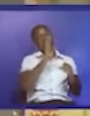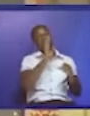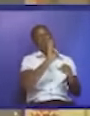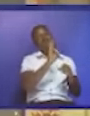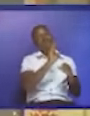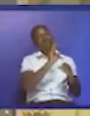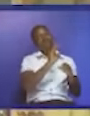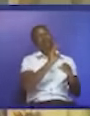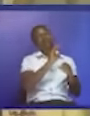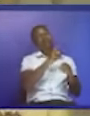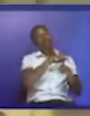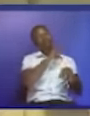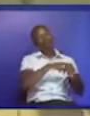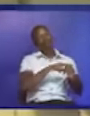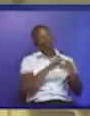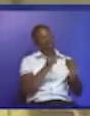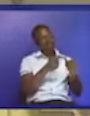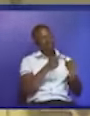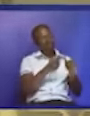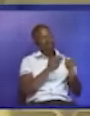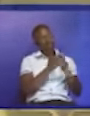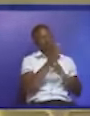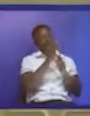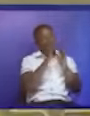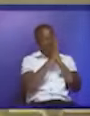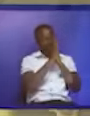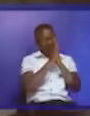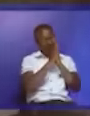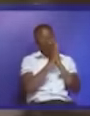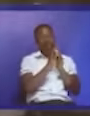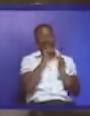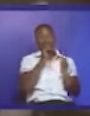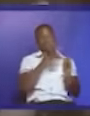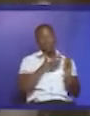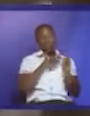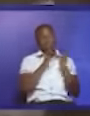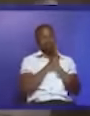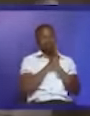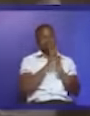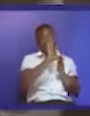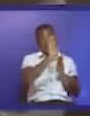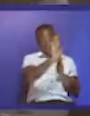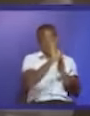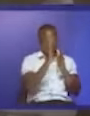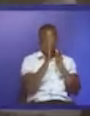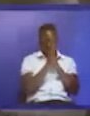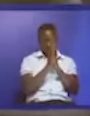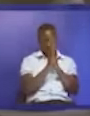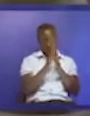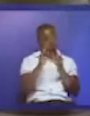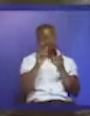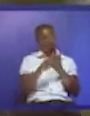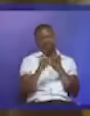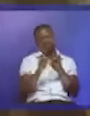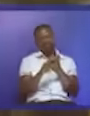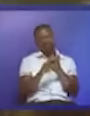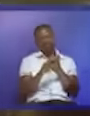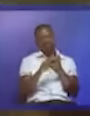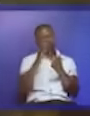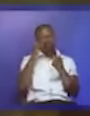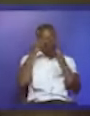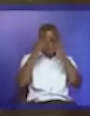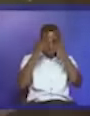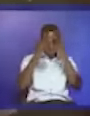number one, your prayers. Not my prayers, your prayers. There is a role that